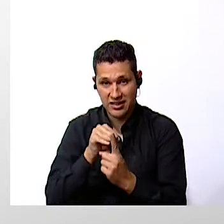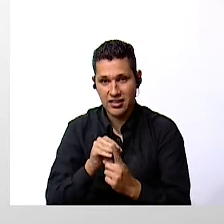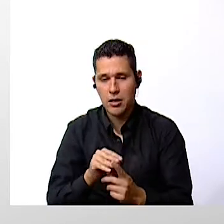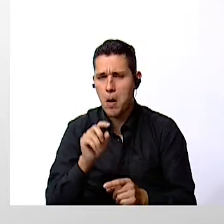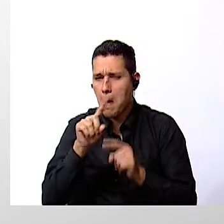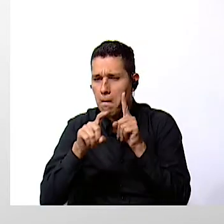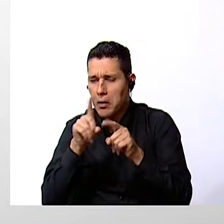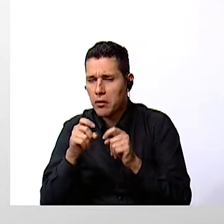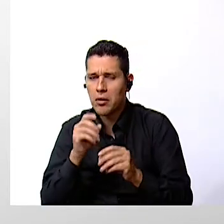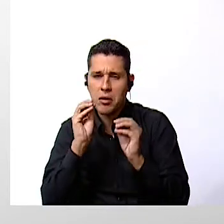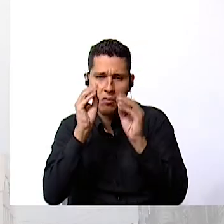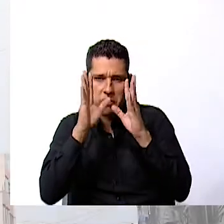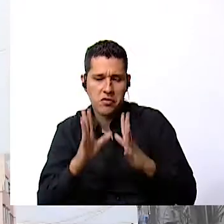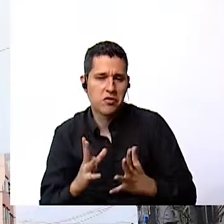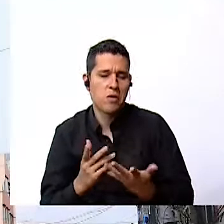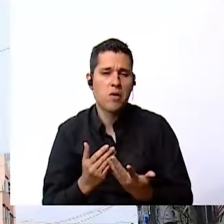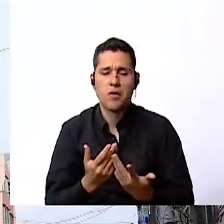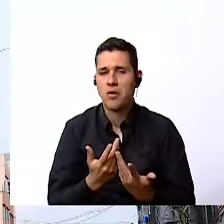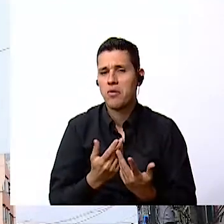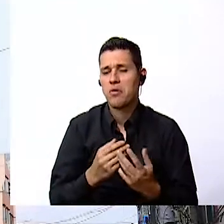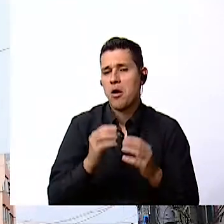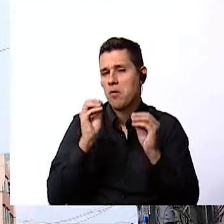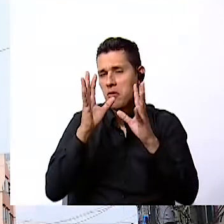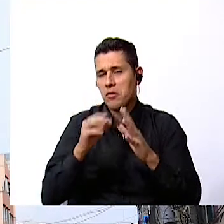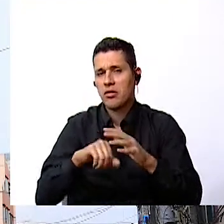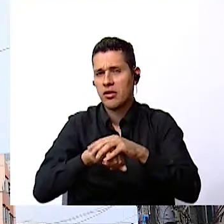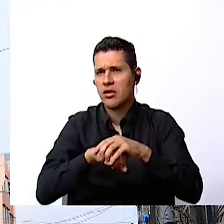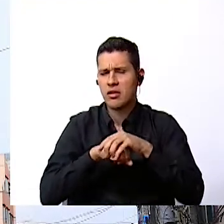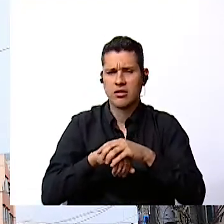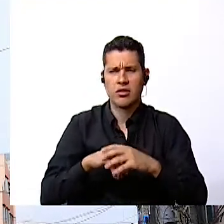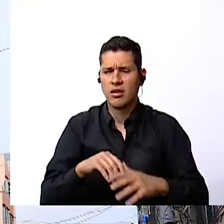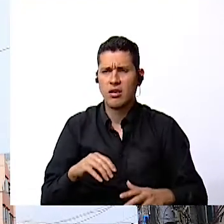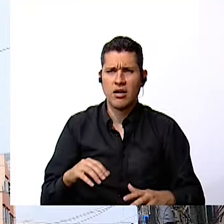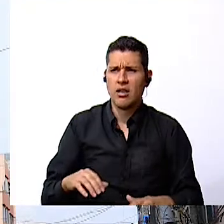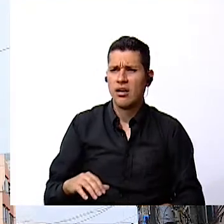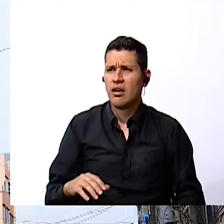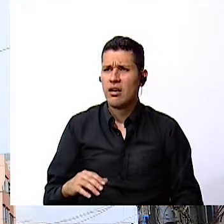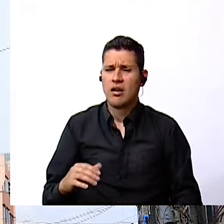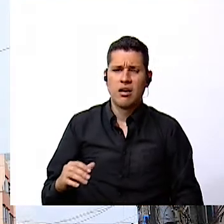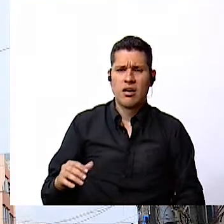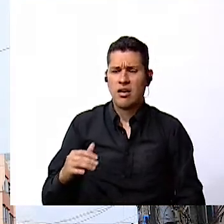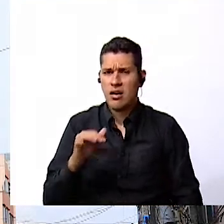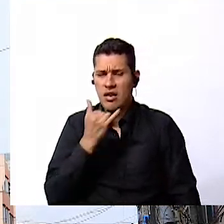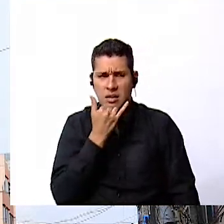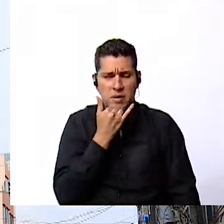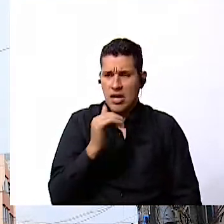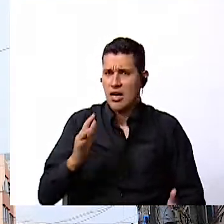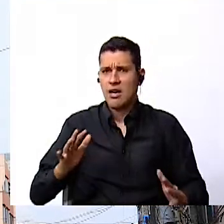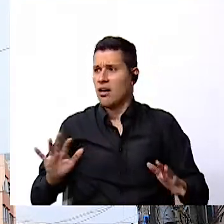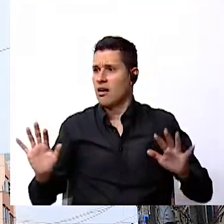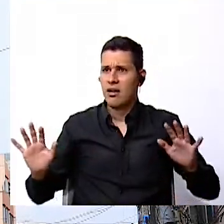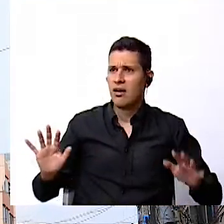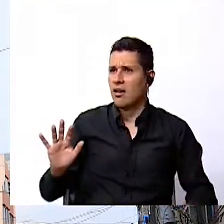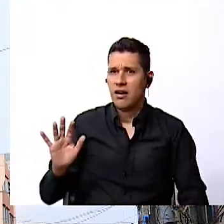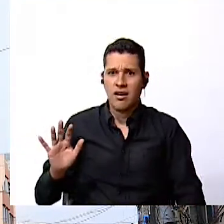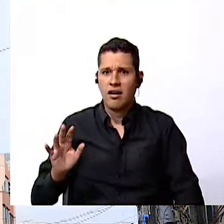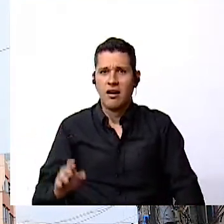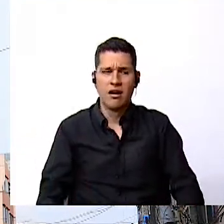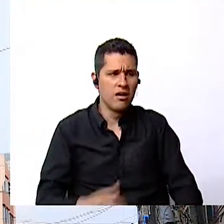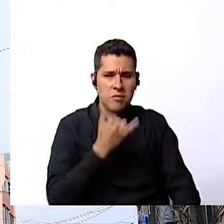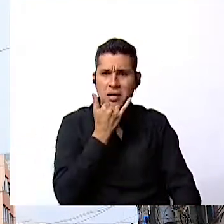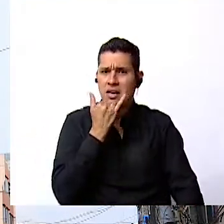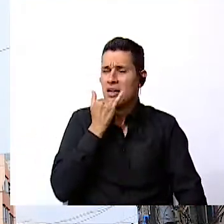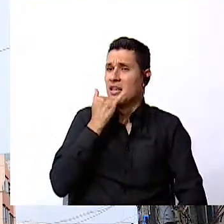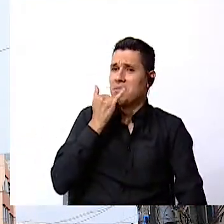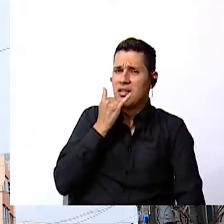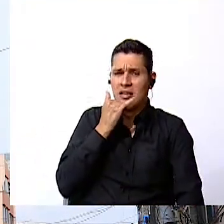a sus profesoras, profesores de inglés. Okay, oops. What's happening right now? Ooh, what is wrong?